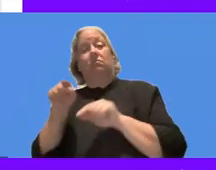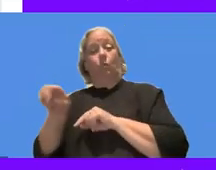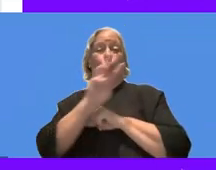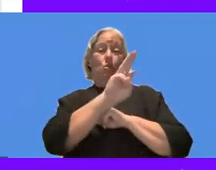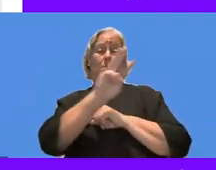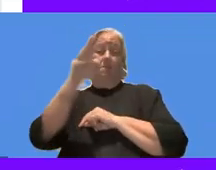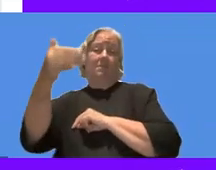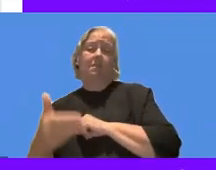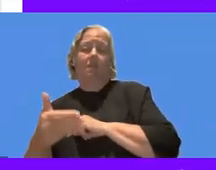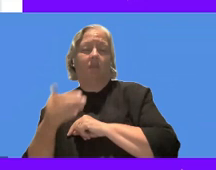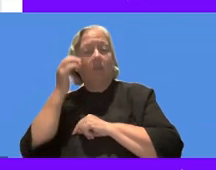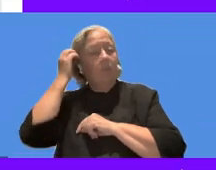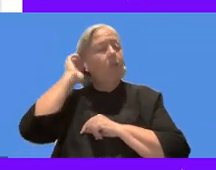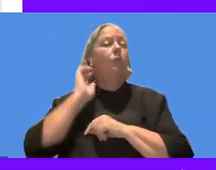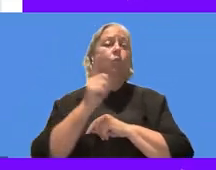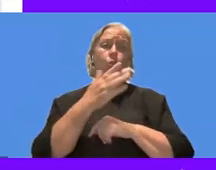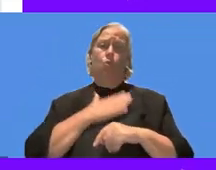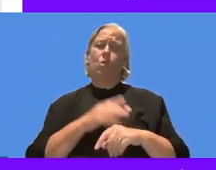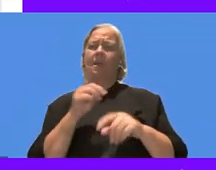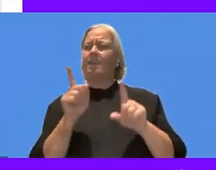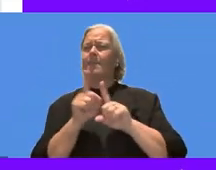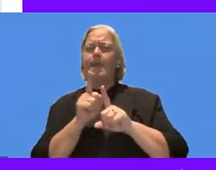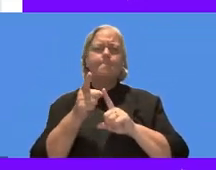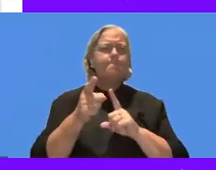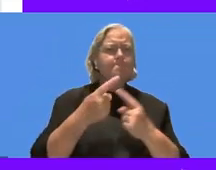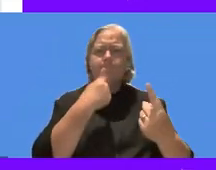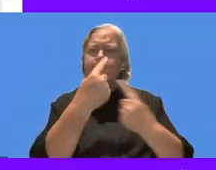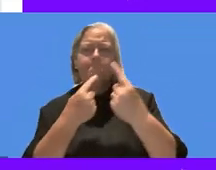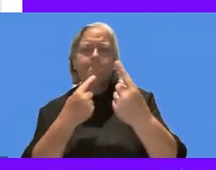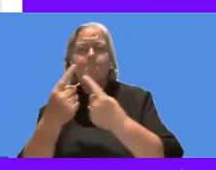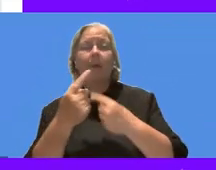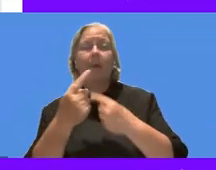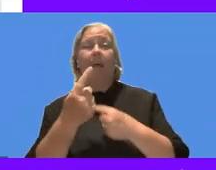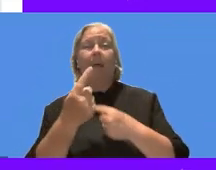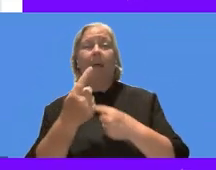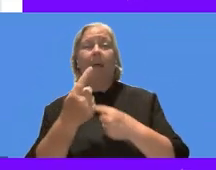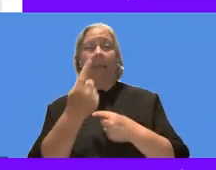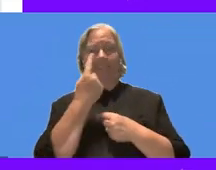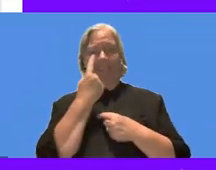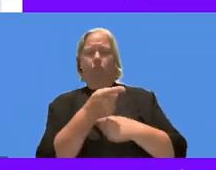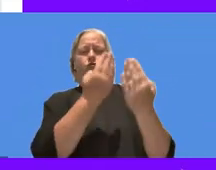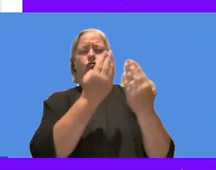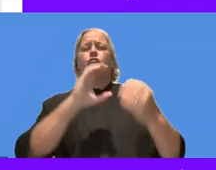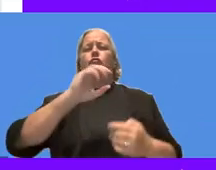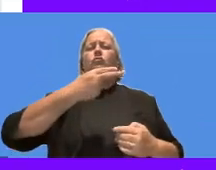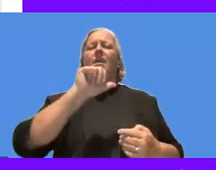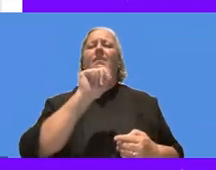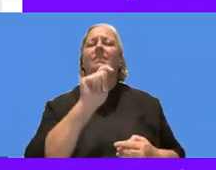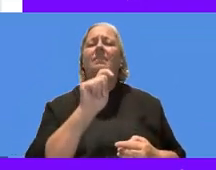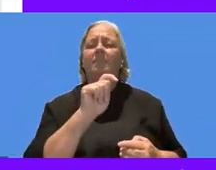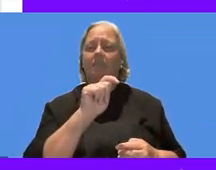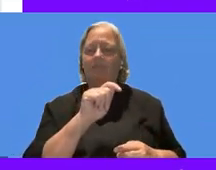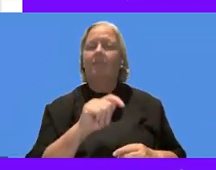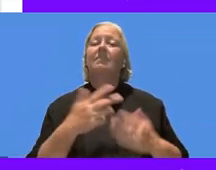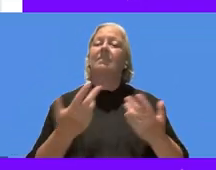campaign in the chat as well. So look for that message on the chat. Remember, your voice is not critical in this campaign. It is